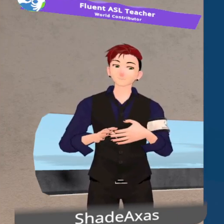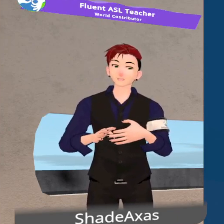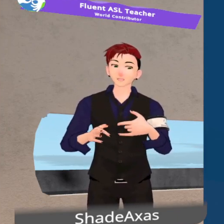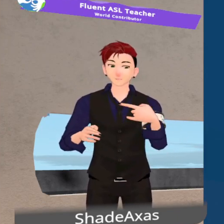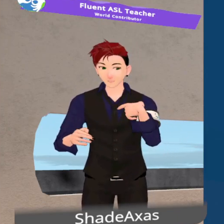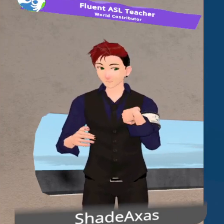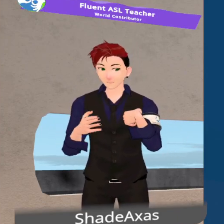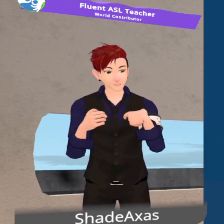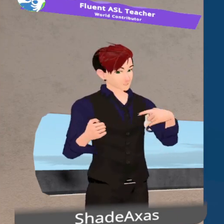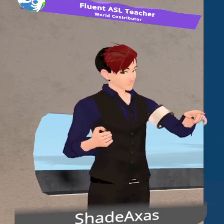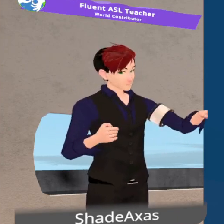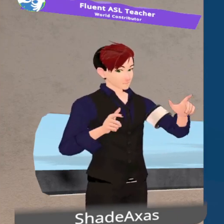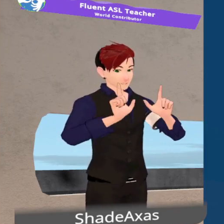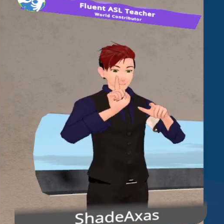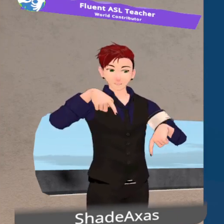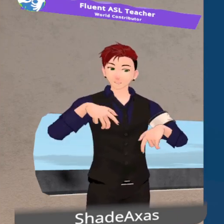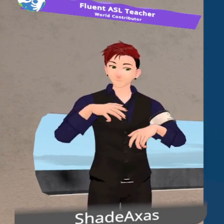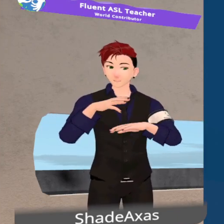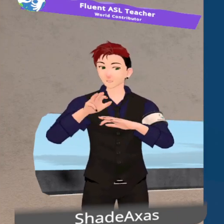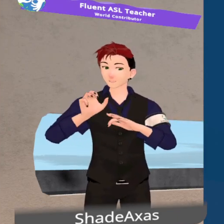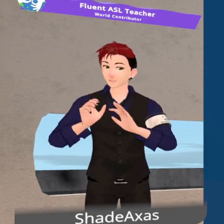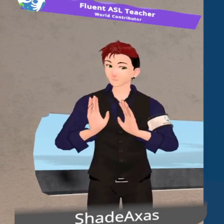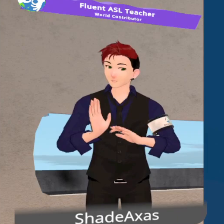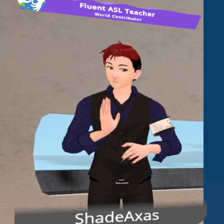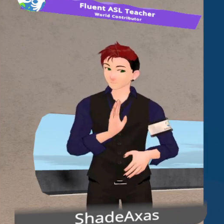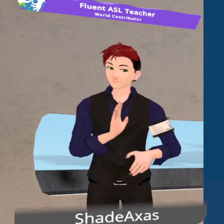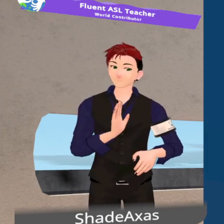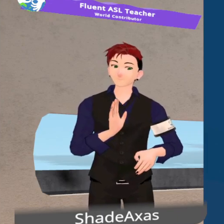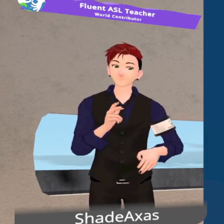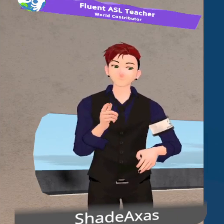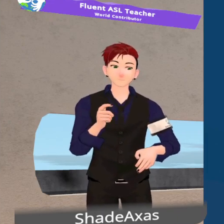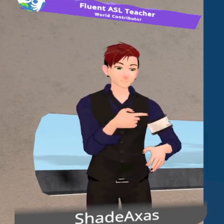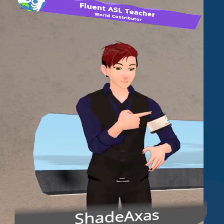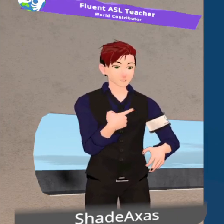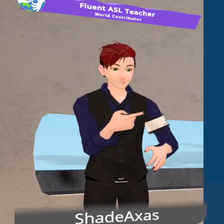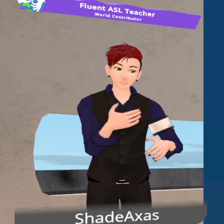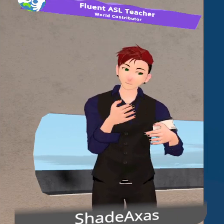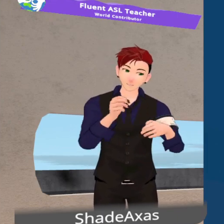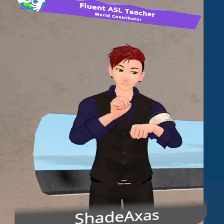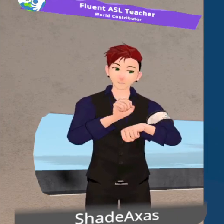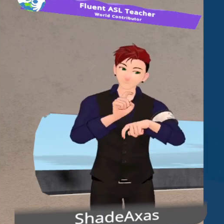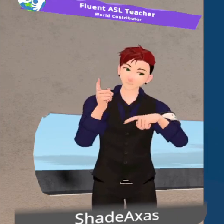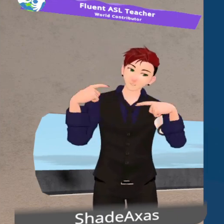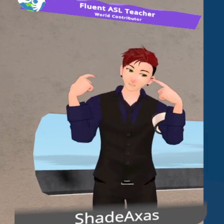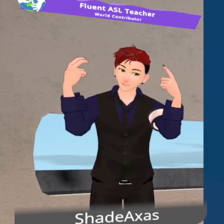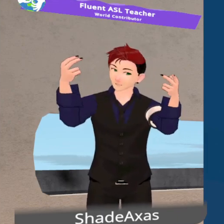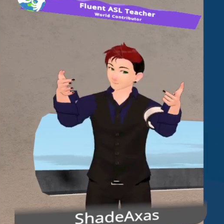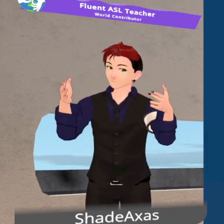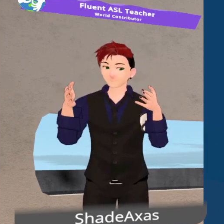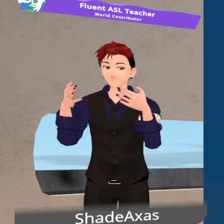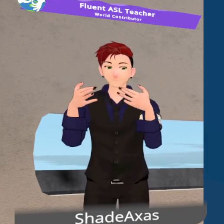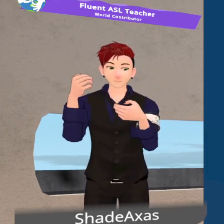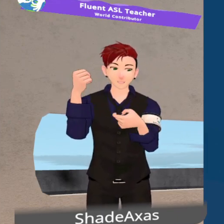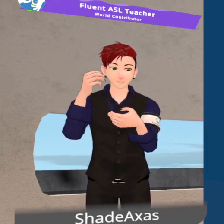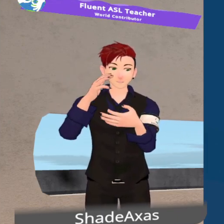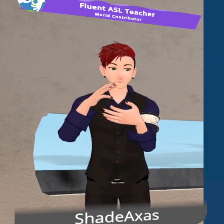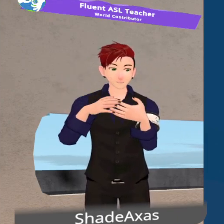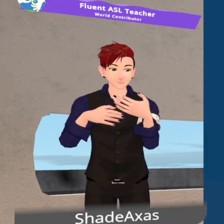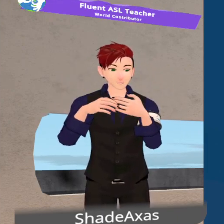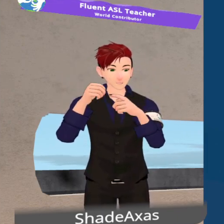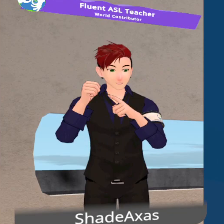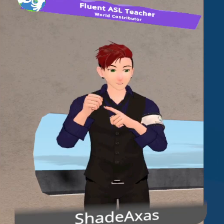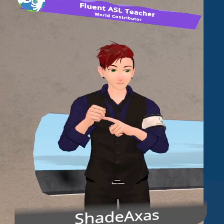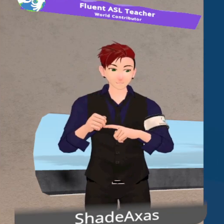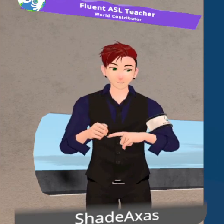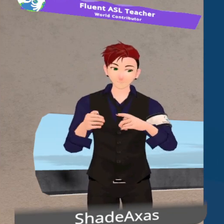again. Both me and DM are on that board. So we have been working, trying to